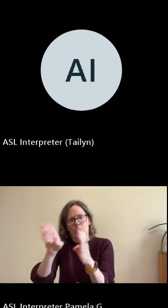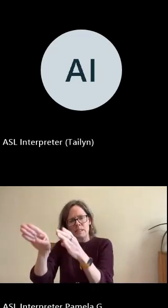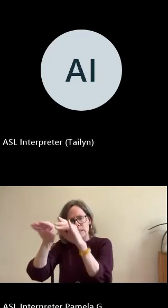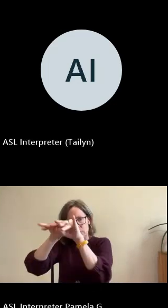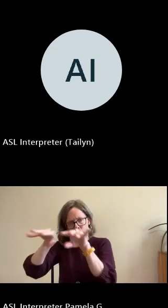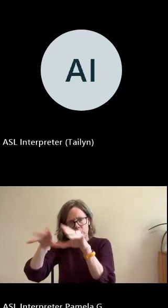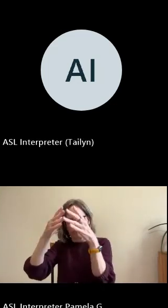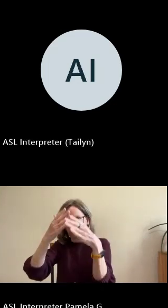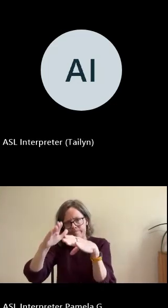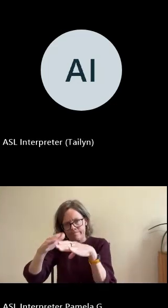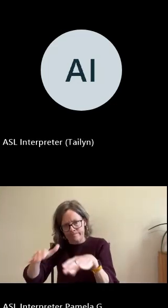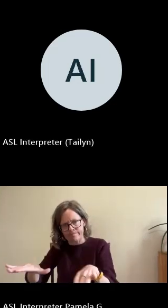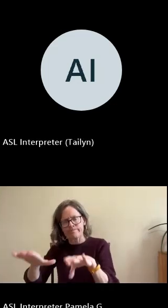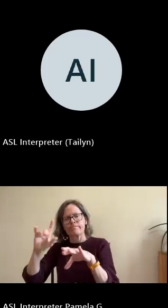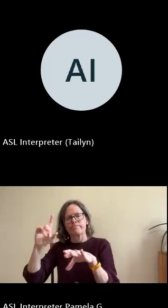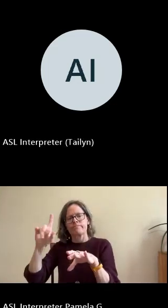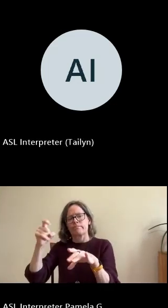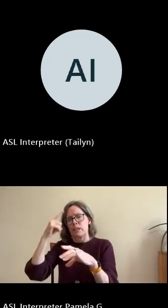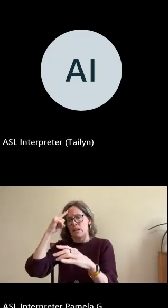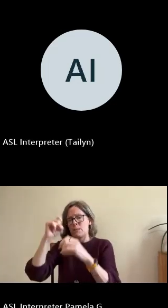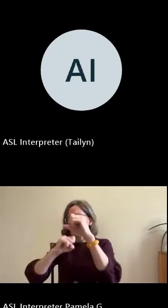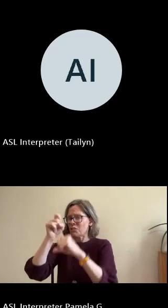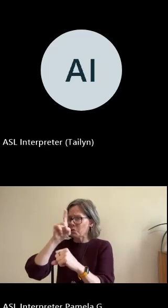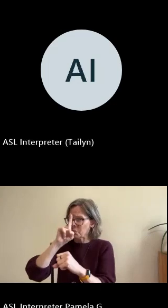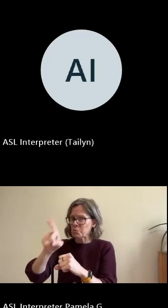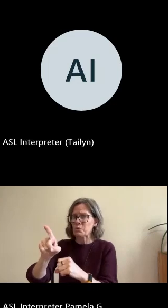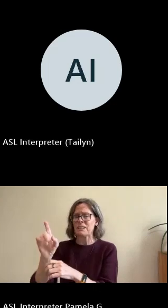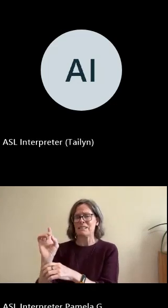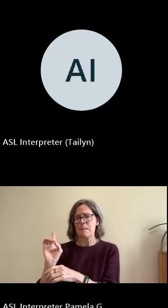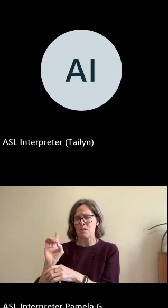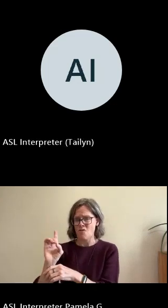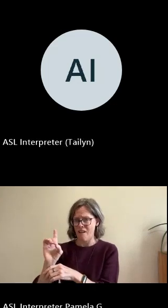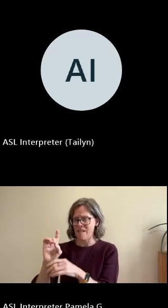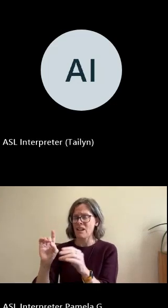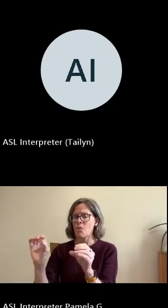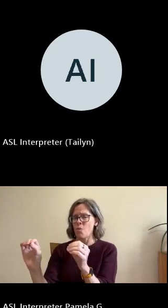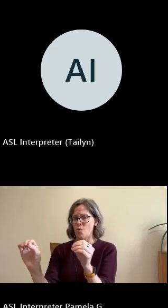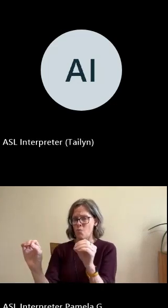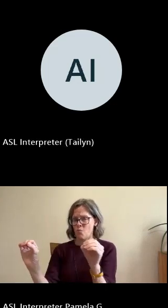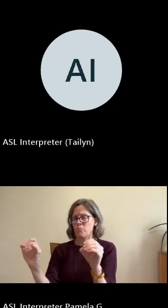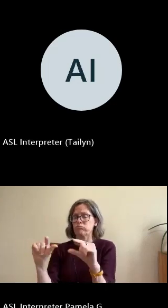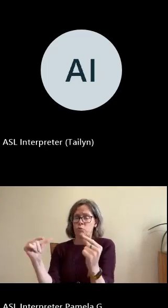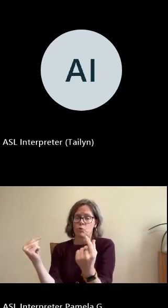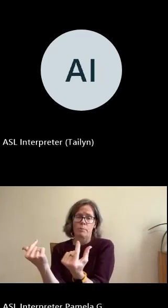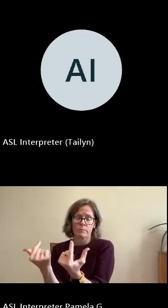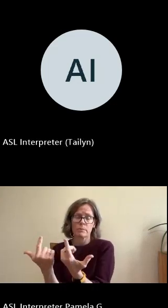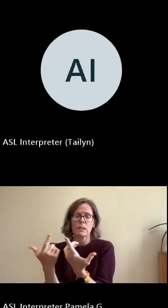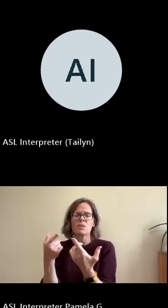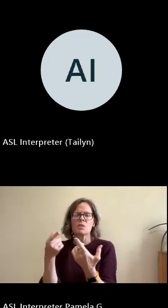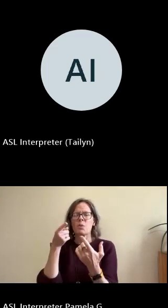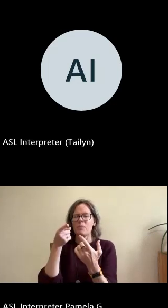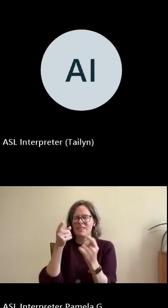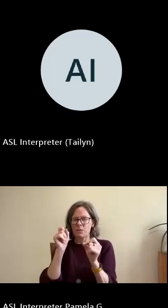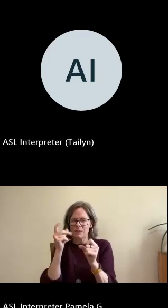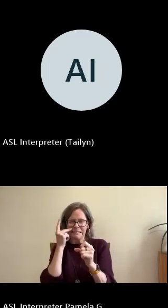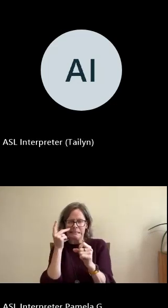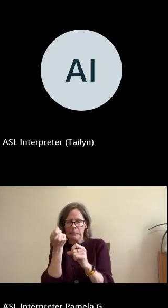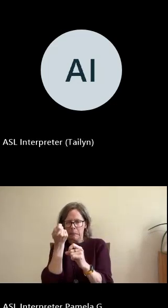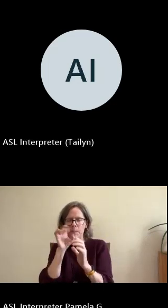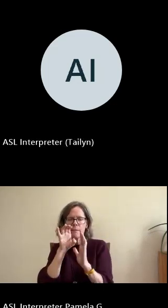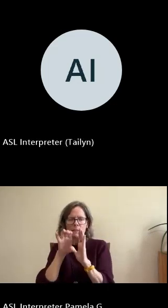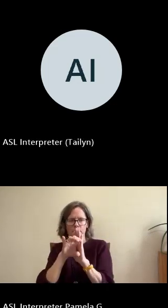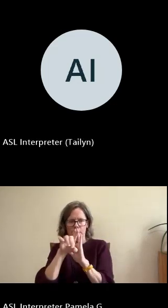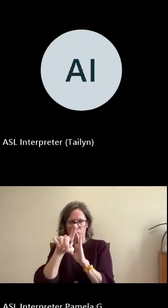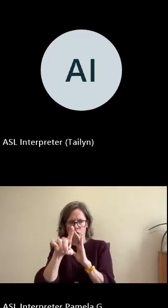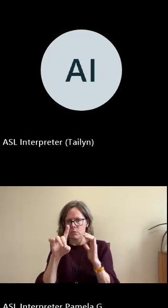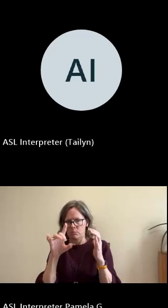that makes it truly a democratic organization. So this helps to start illustrate that. I'm